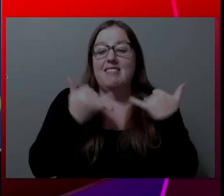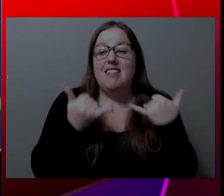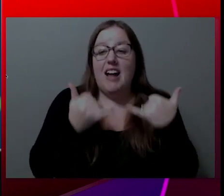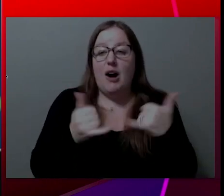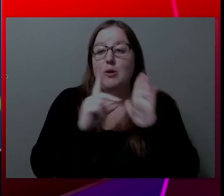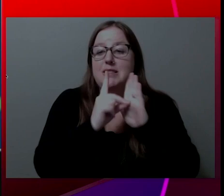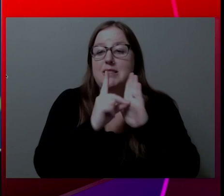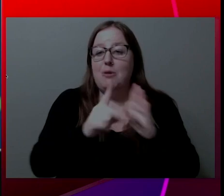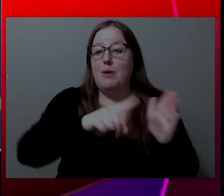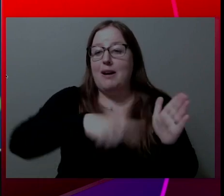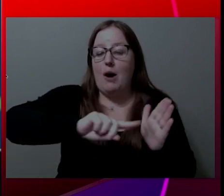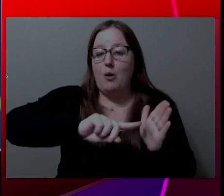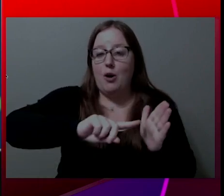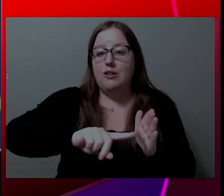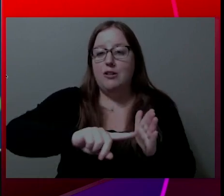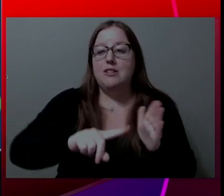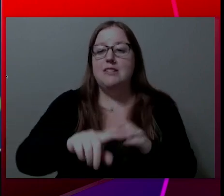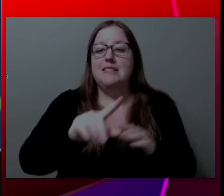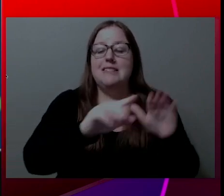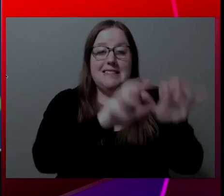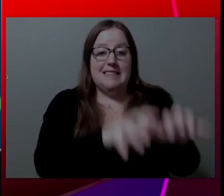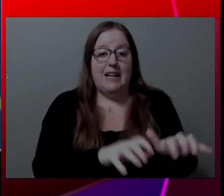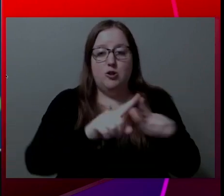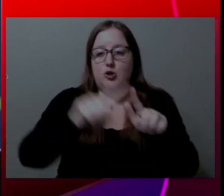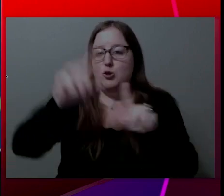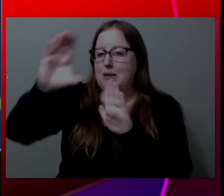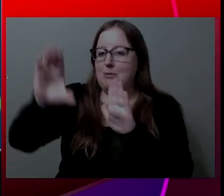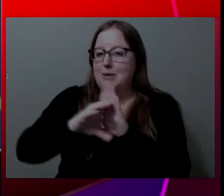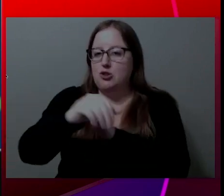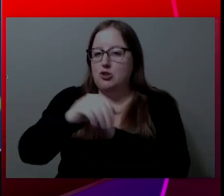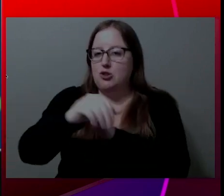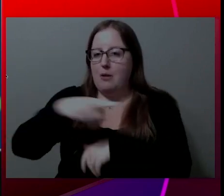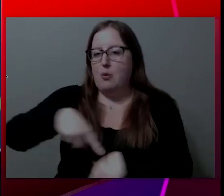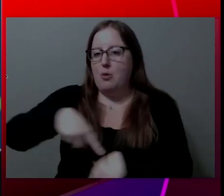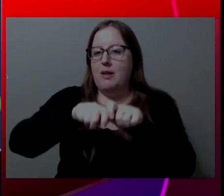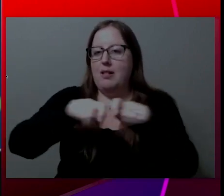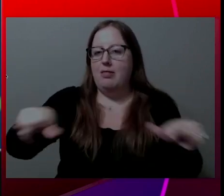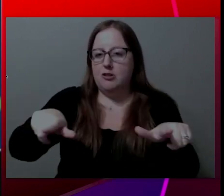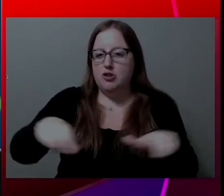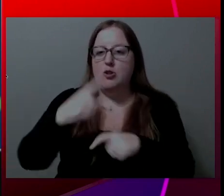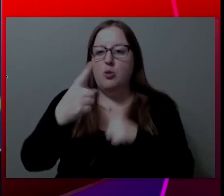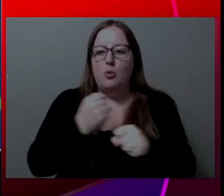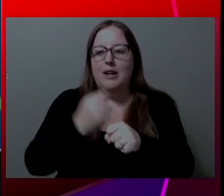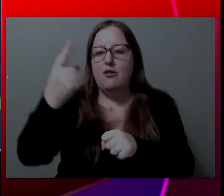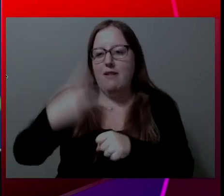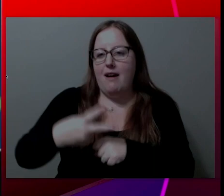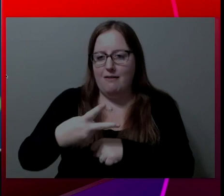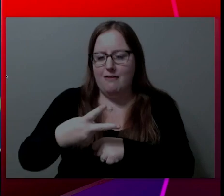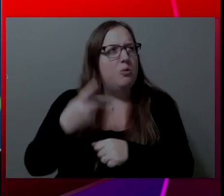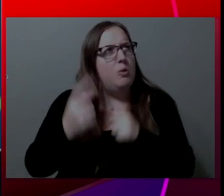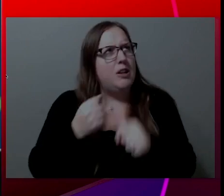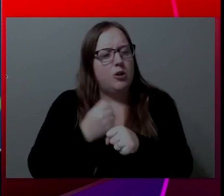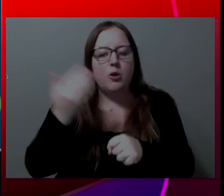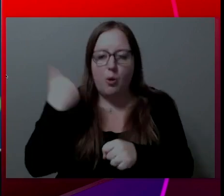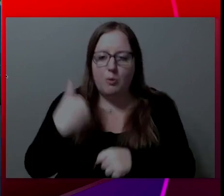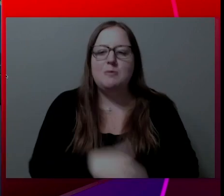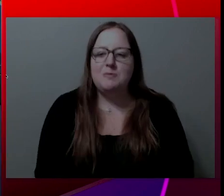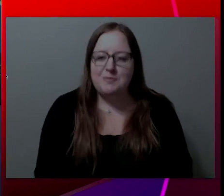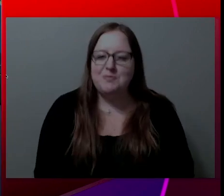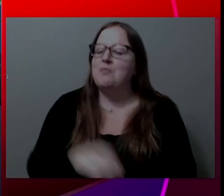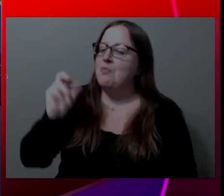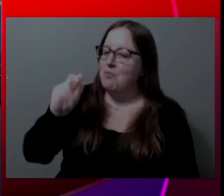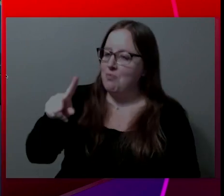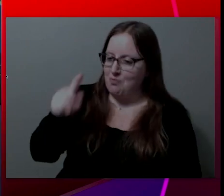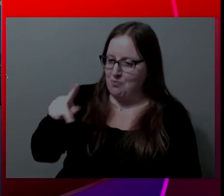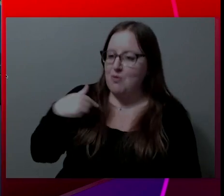our text-to-image app that we launched a year and a half ago, or about a year ago. Wow. Okay, so I